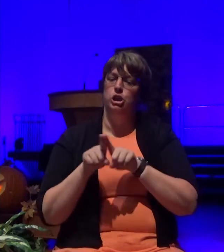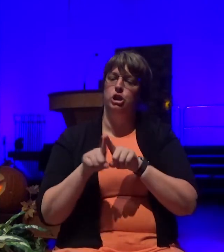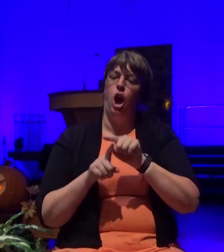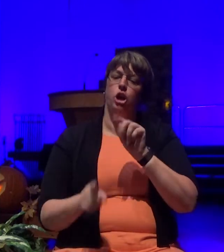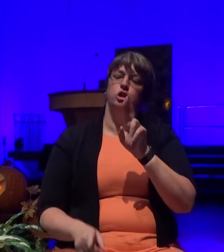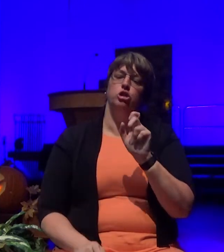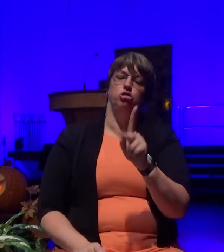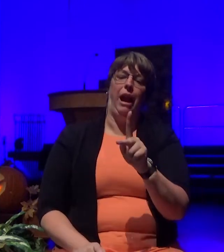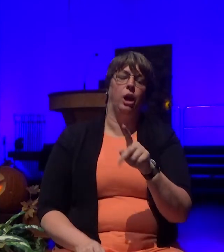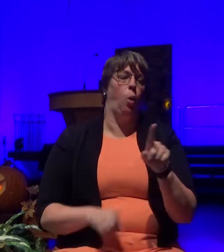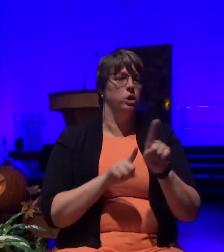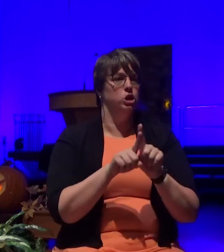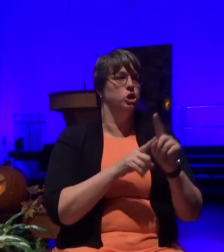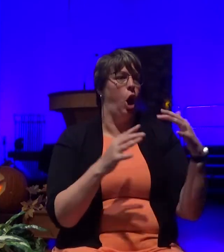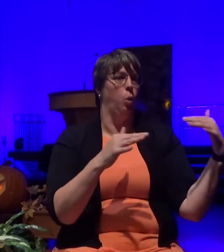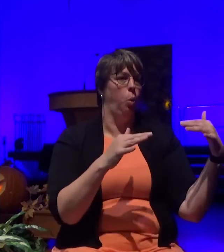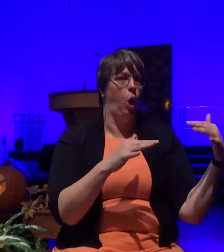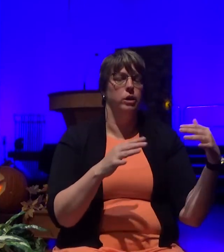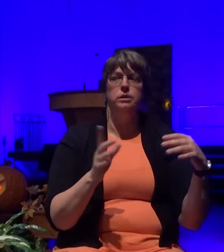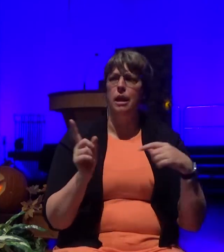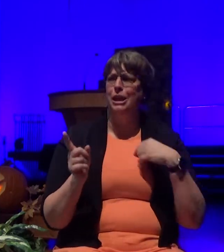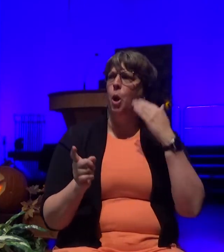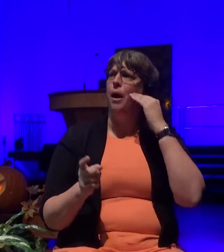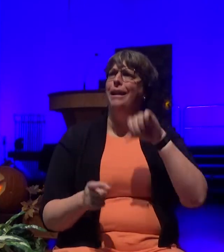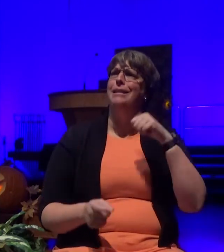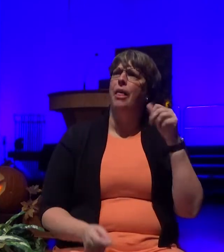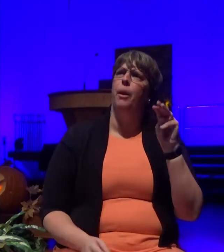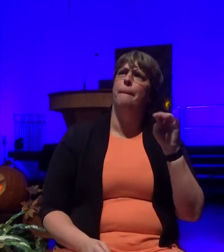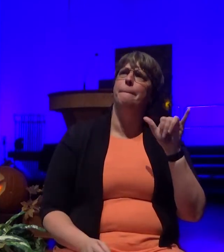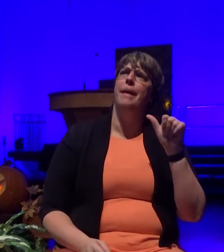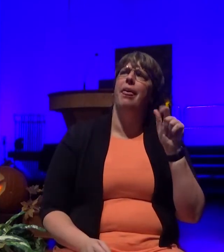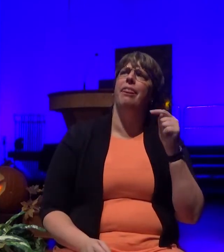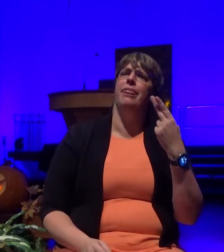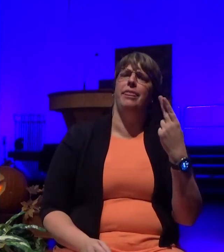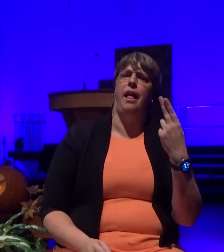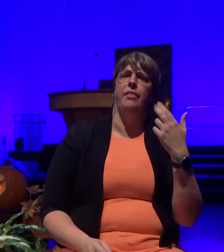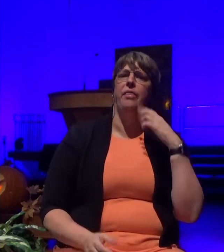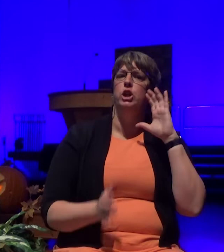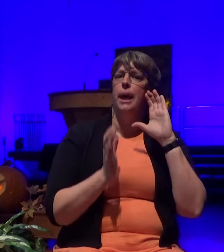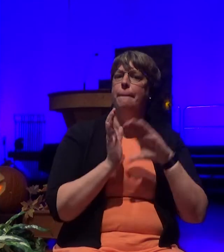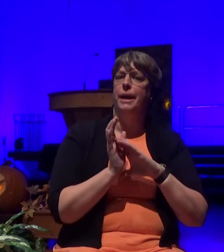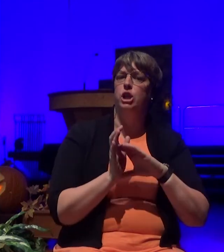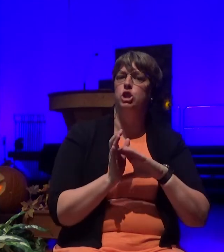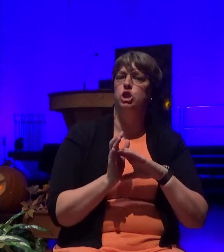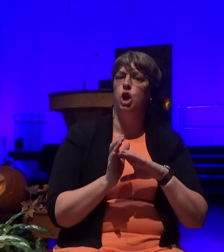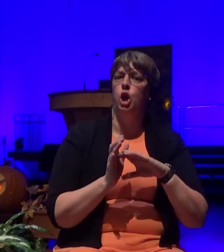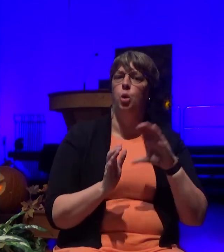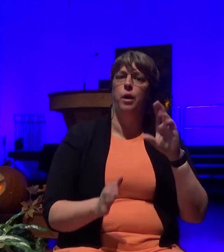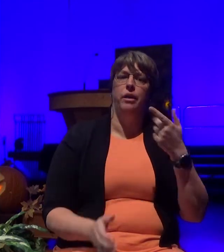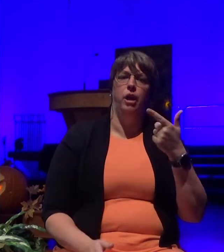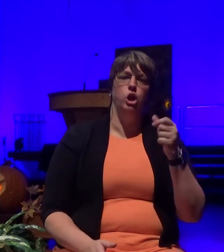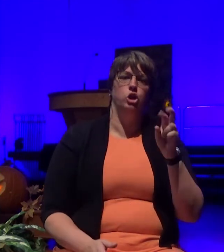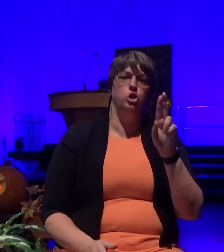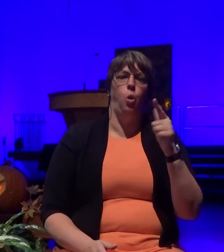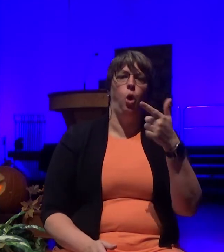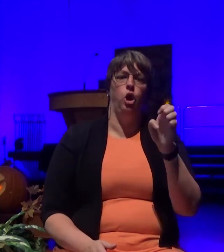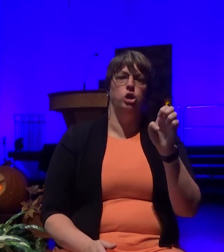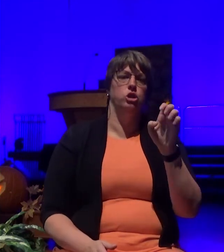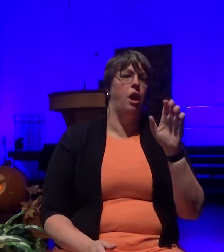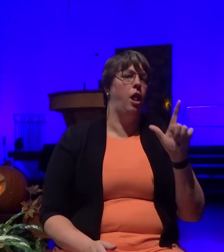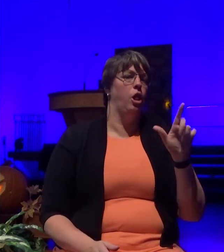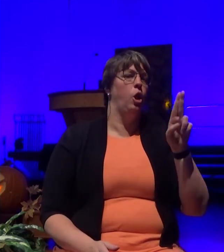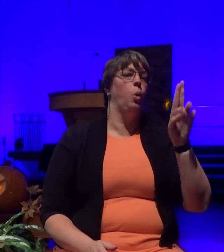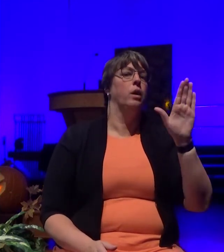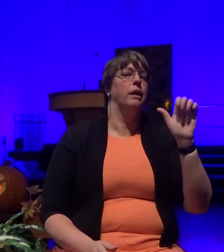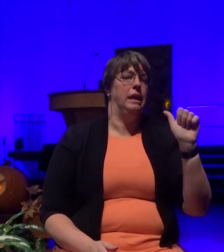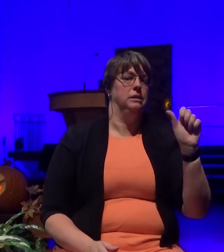that there's a belief and there's a picture of George Lucas with the Science of Mind on his shelf, that he got the idea of the